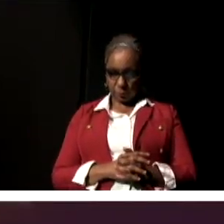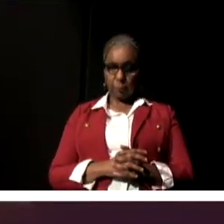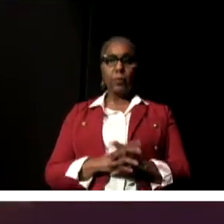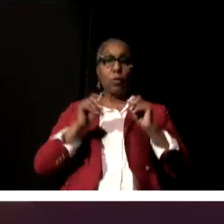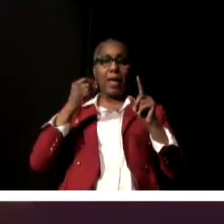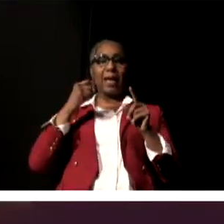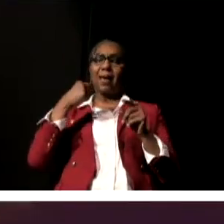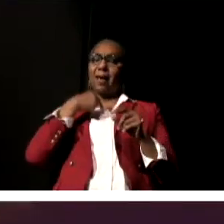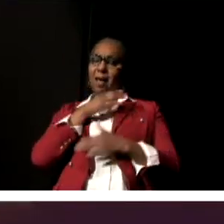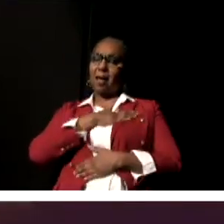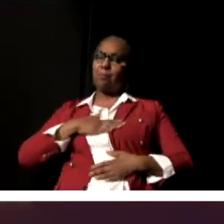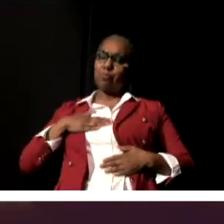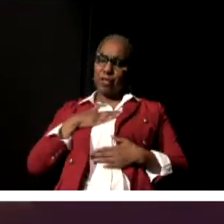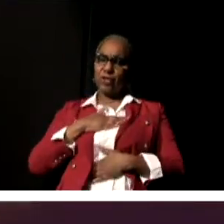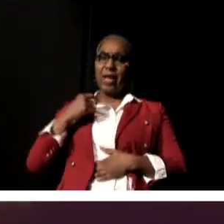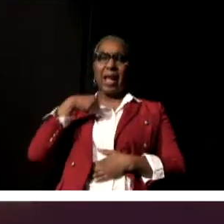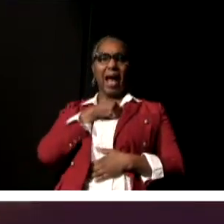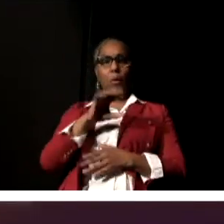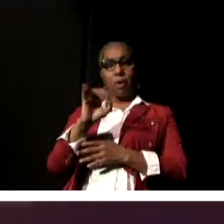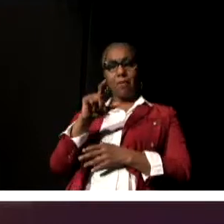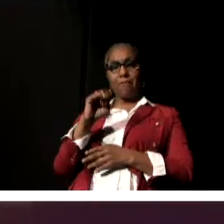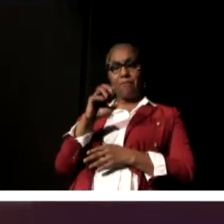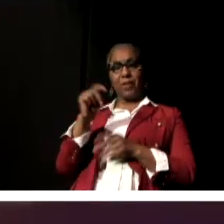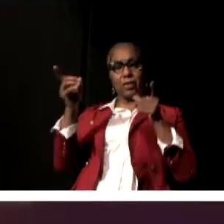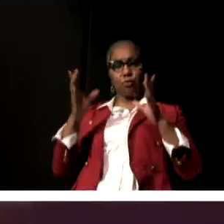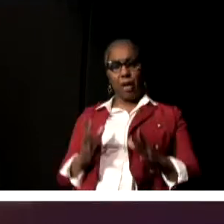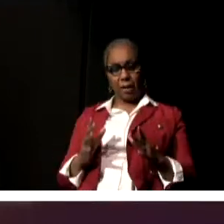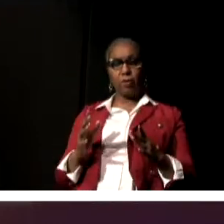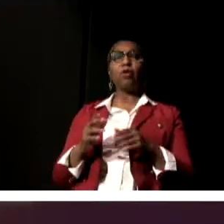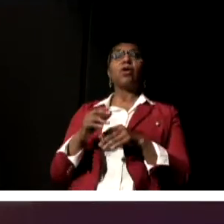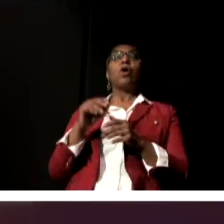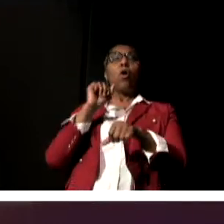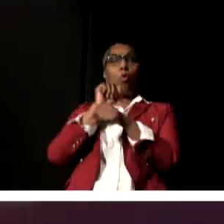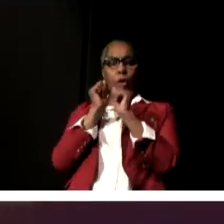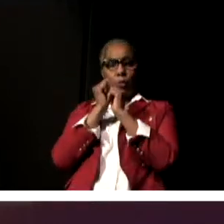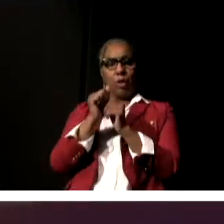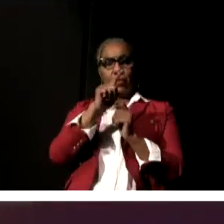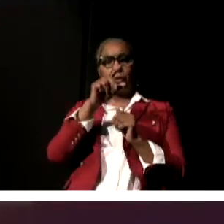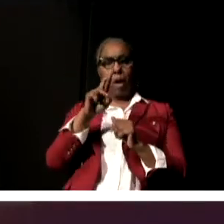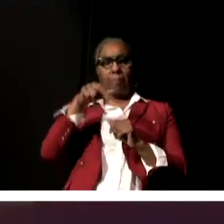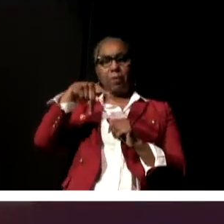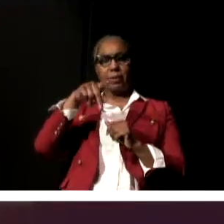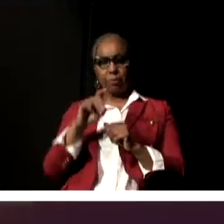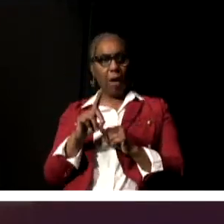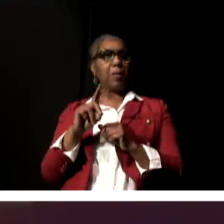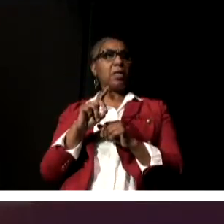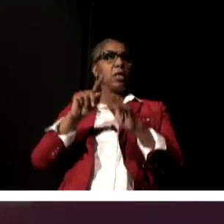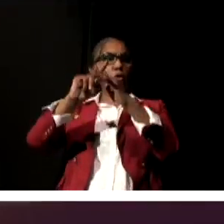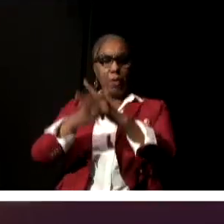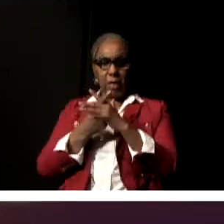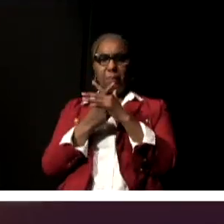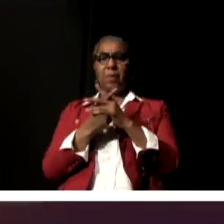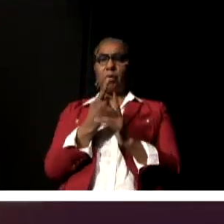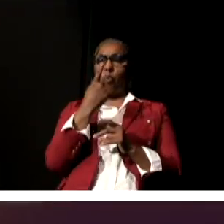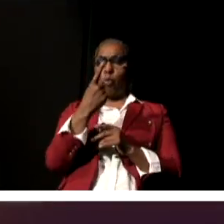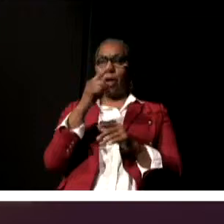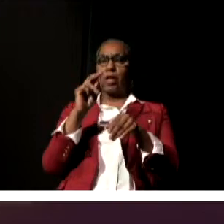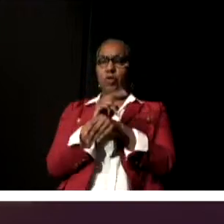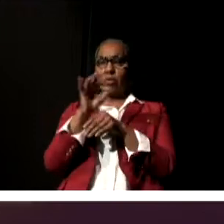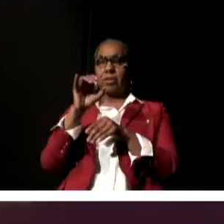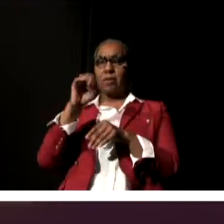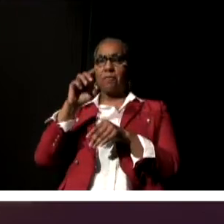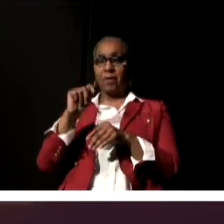I appreciate our fleet director, Willie Hinton, working with the Little Rock Police Department to implement a single-use fleet